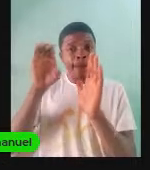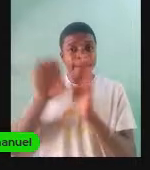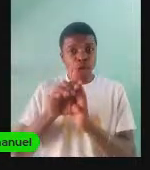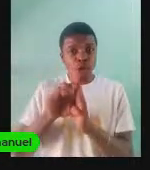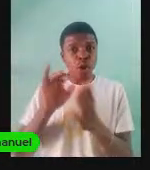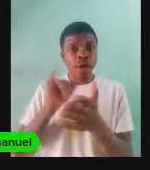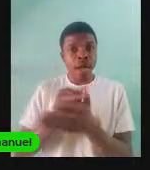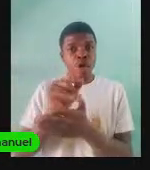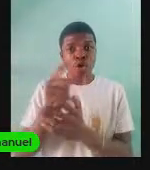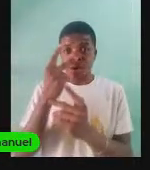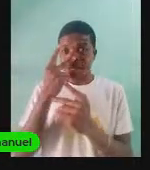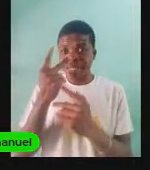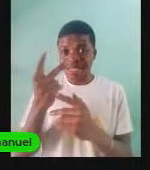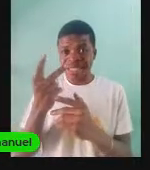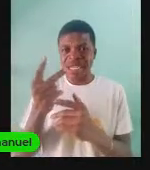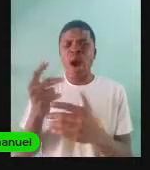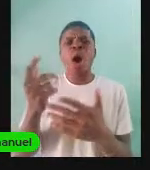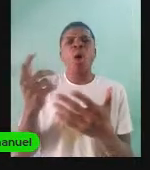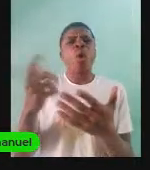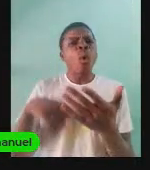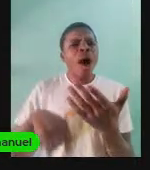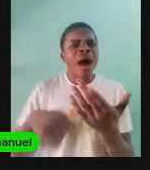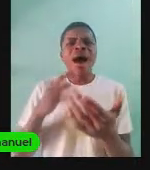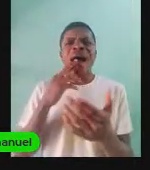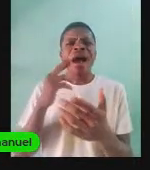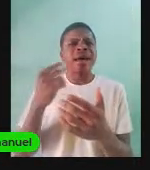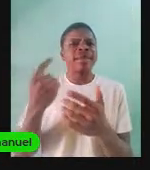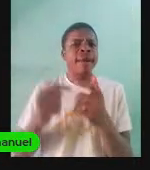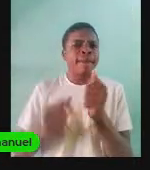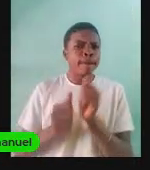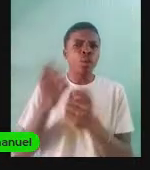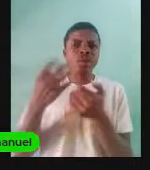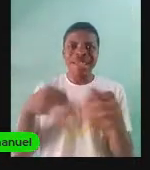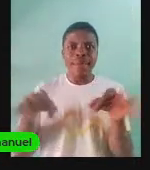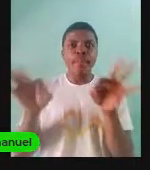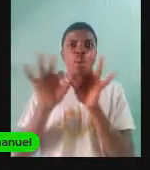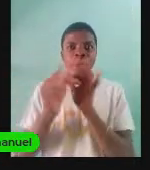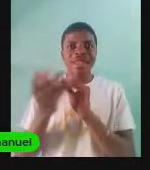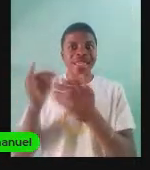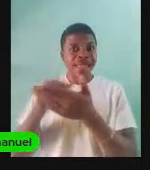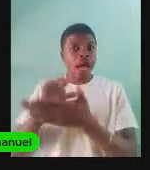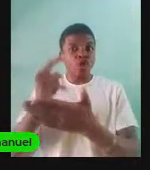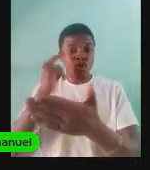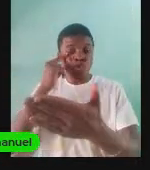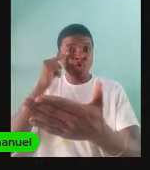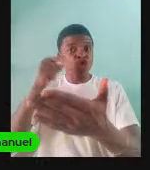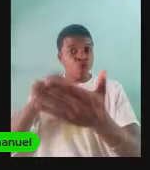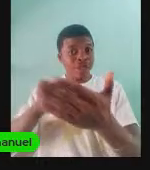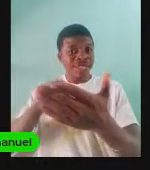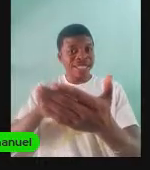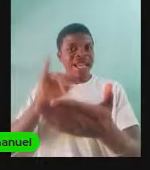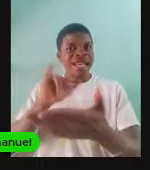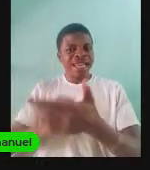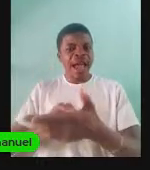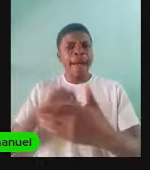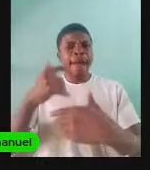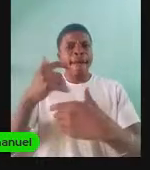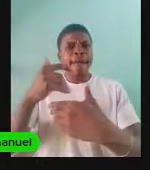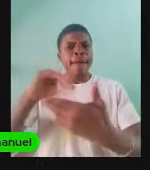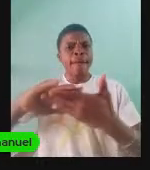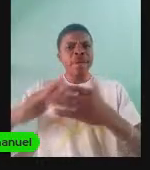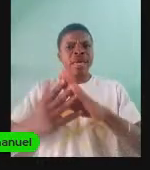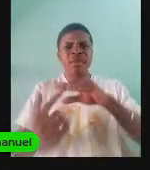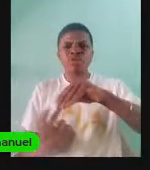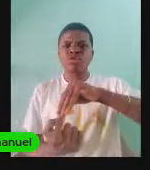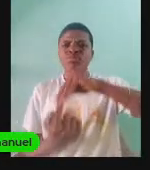section. What are the most important things that you noticed that stood out in those pictures that you saw? Okay, so